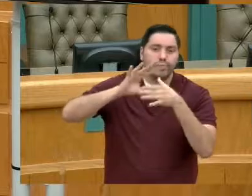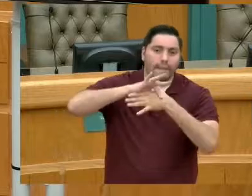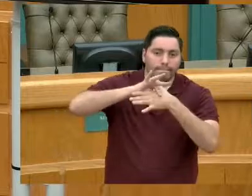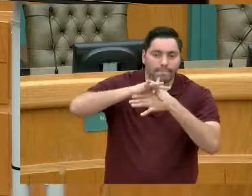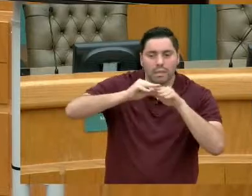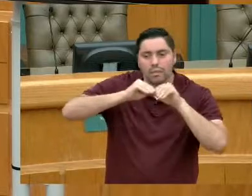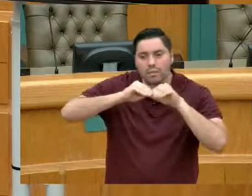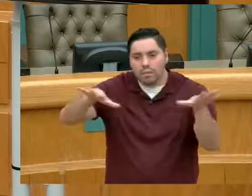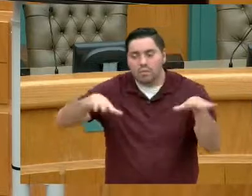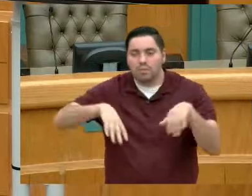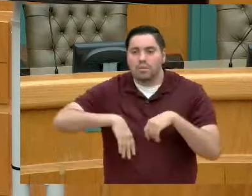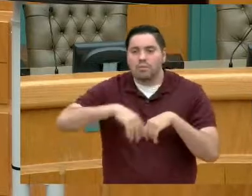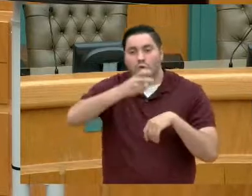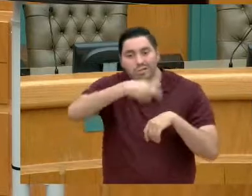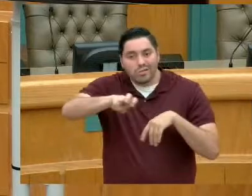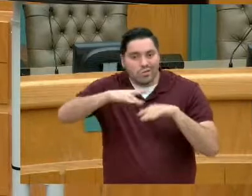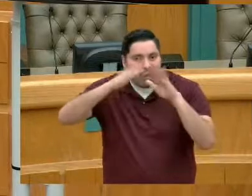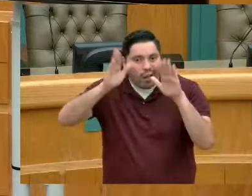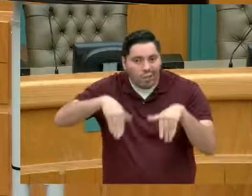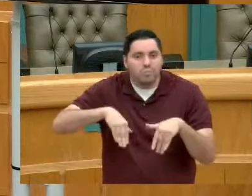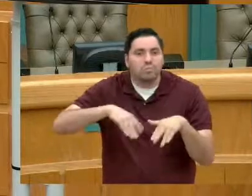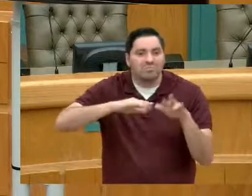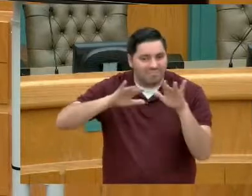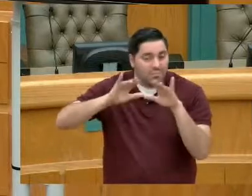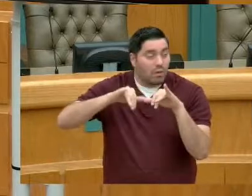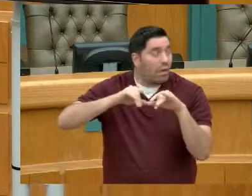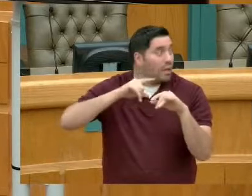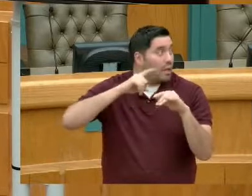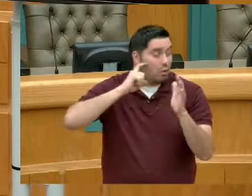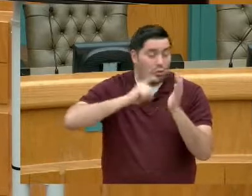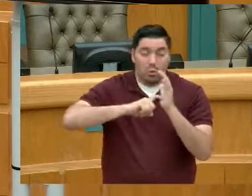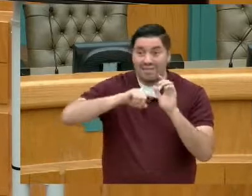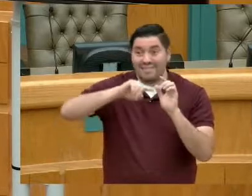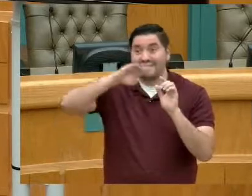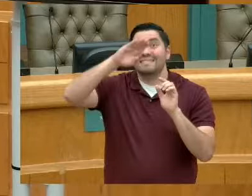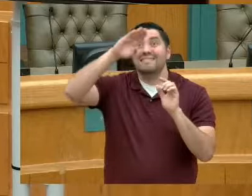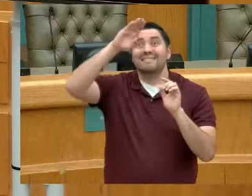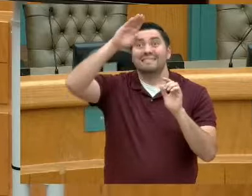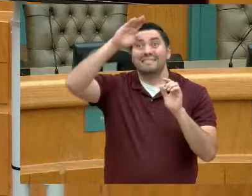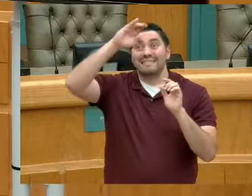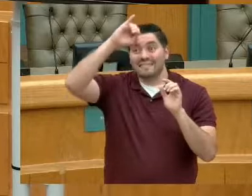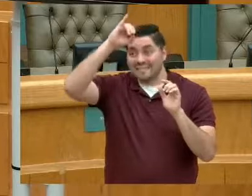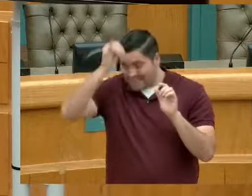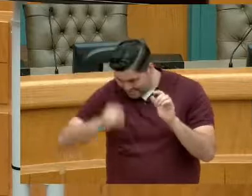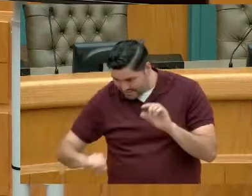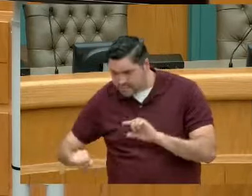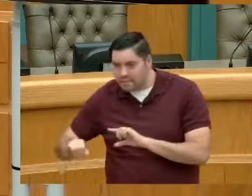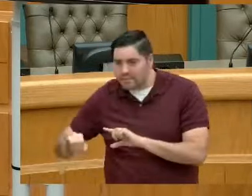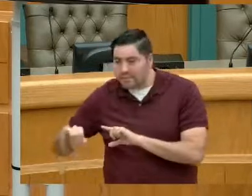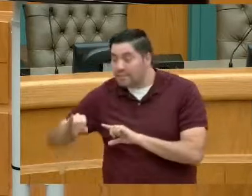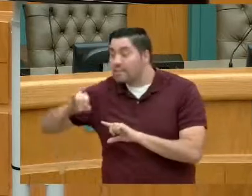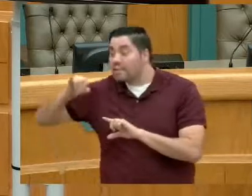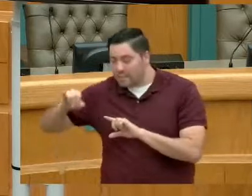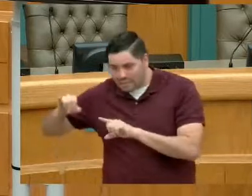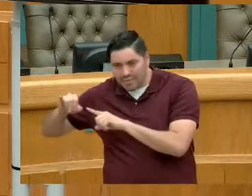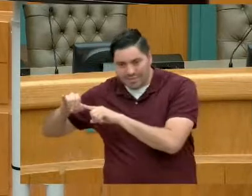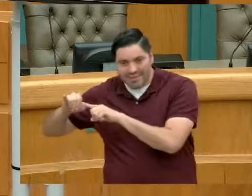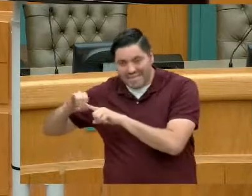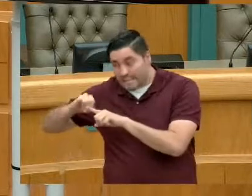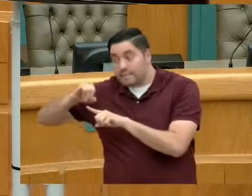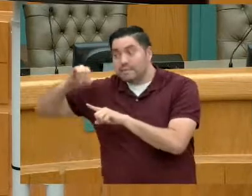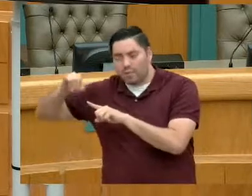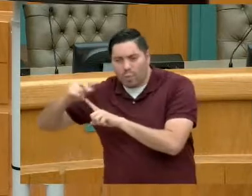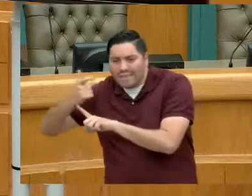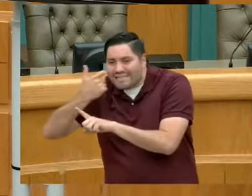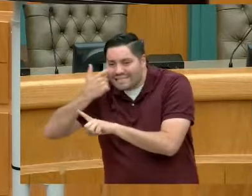and the transitional houses. You can see it dropped pretty significantly. It's gone back up a little bit at that tail end down there. from this